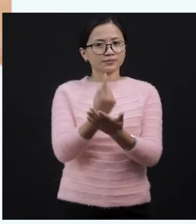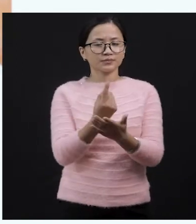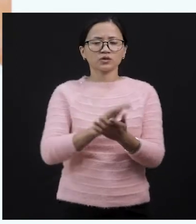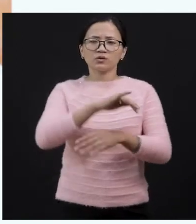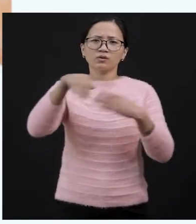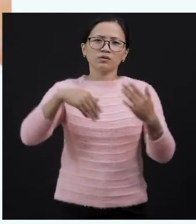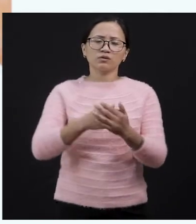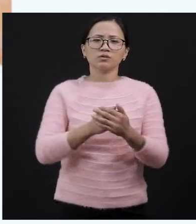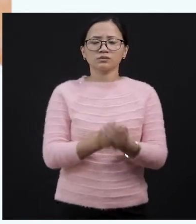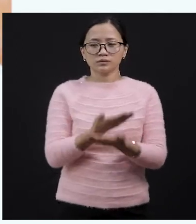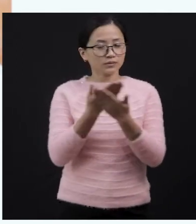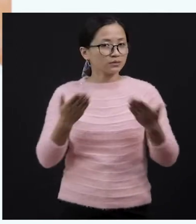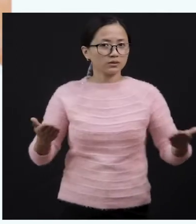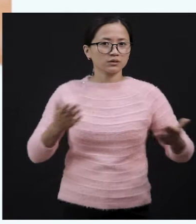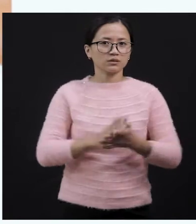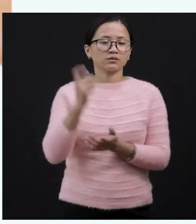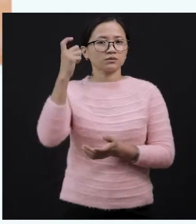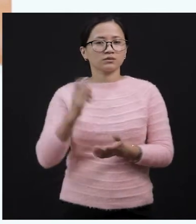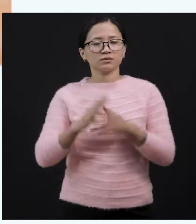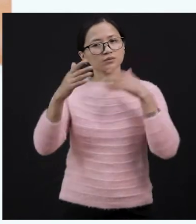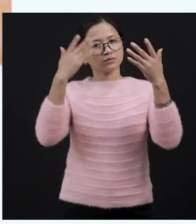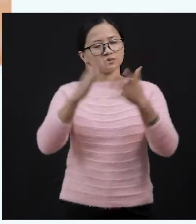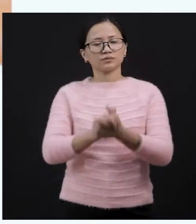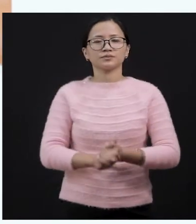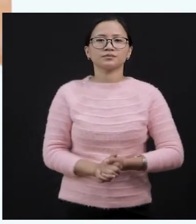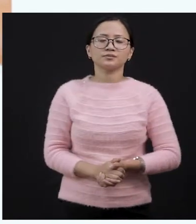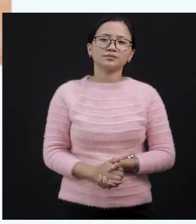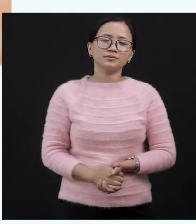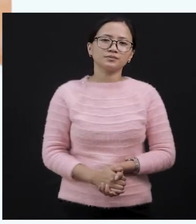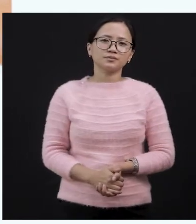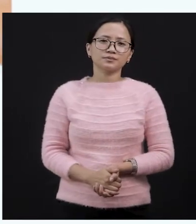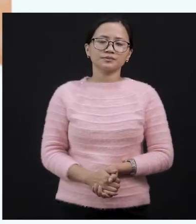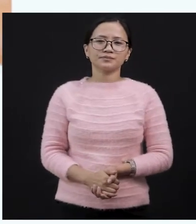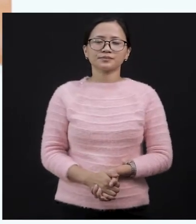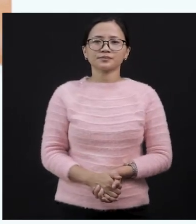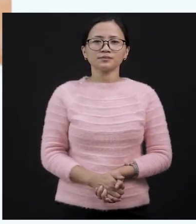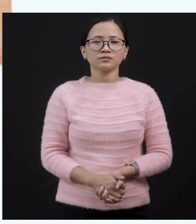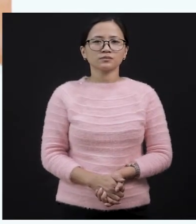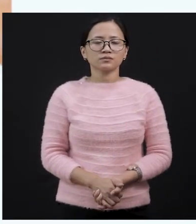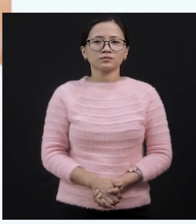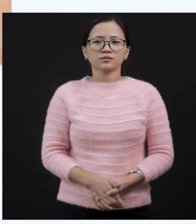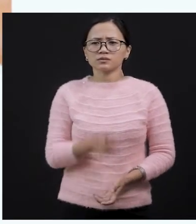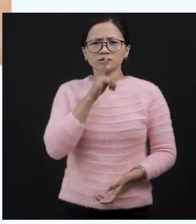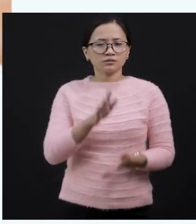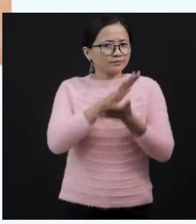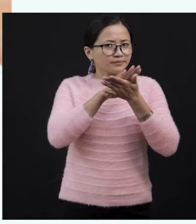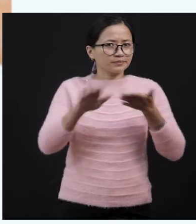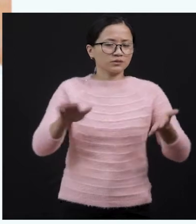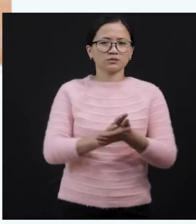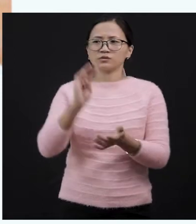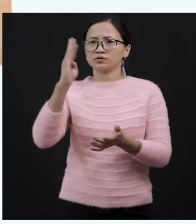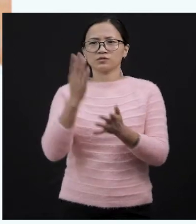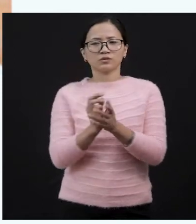but for all the purposes. We need air for burning. Now, so I'm sure you are clear with all